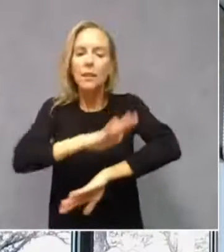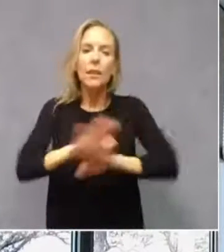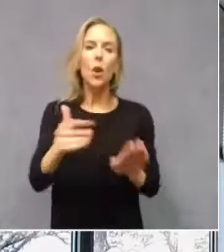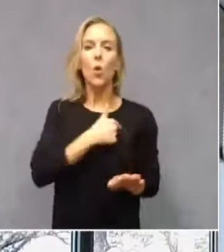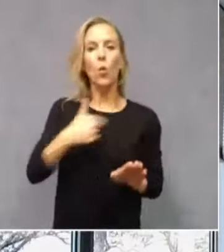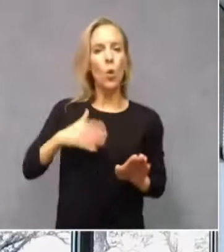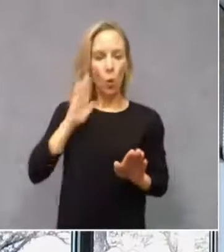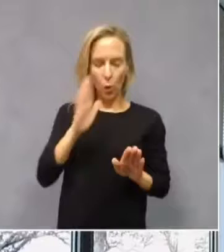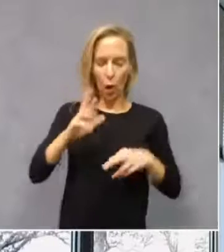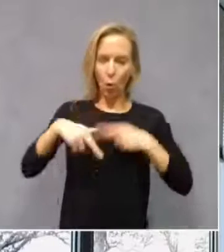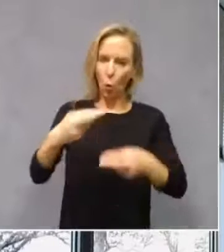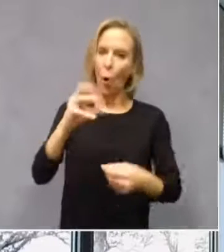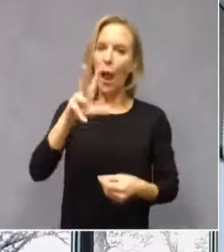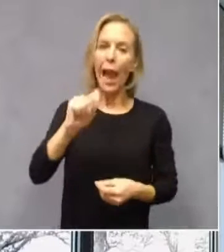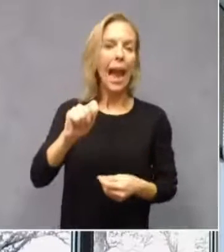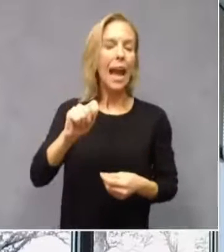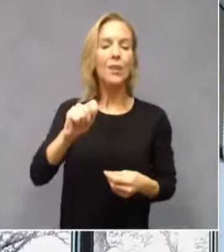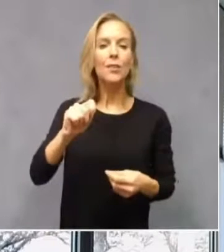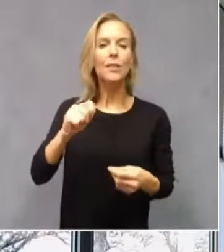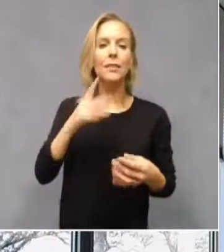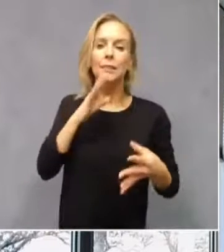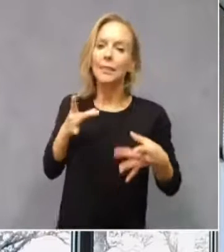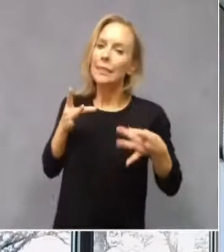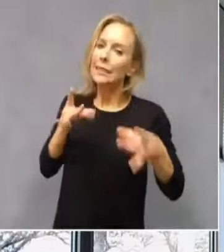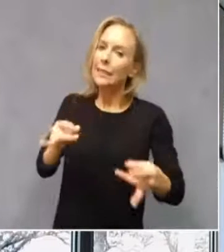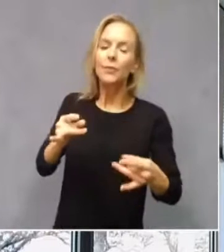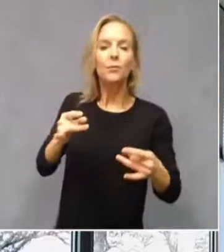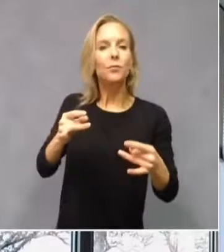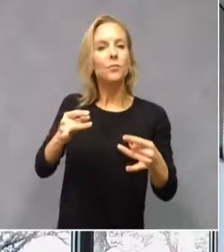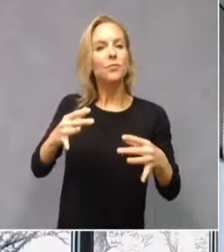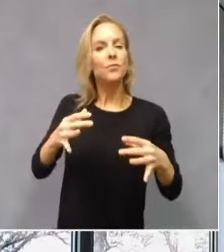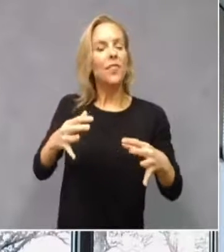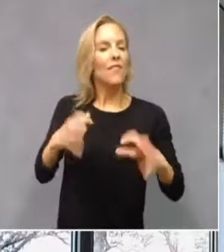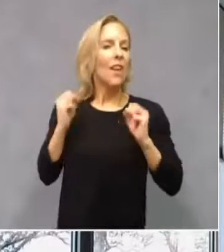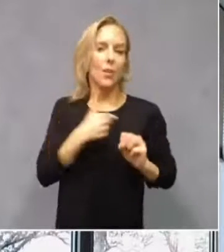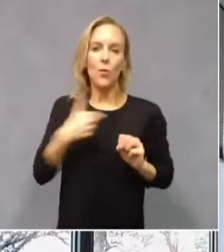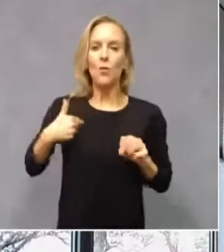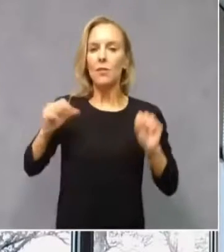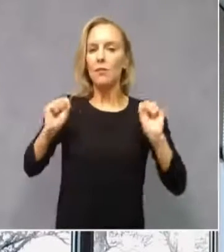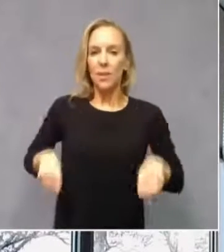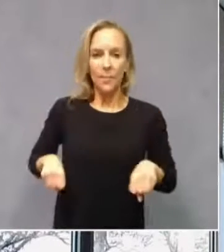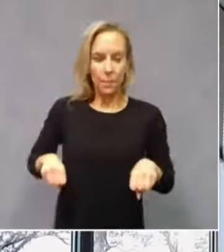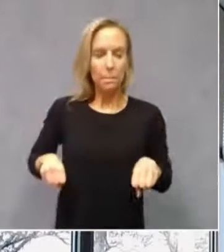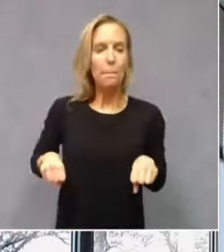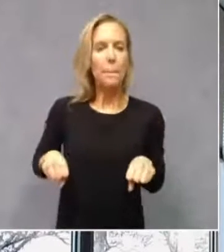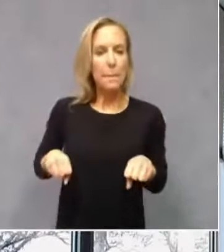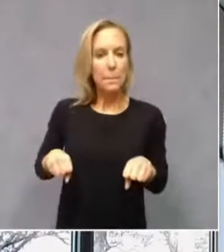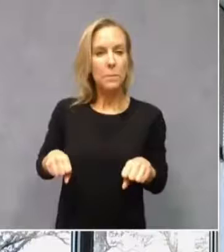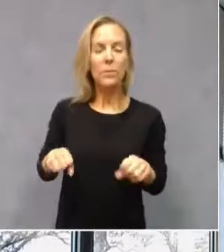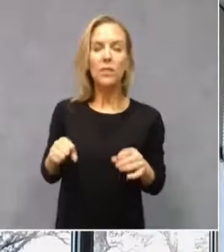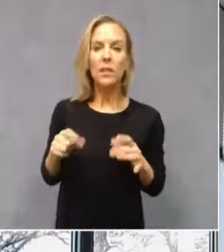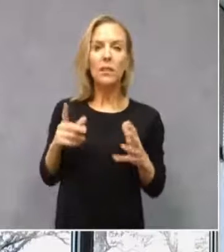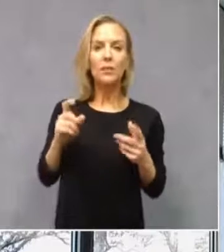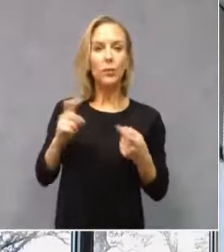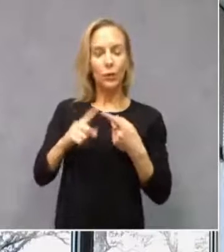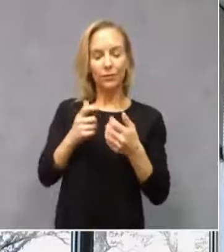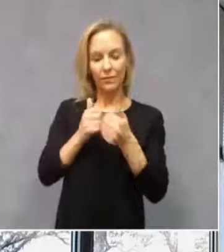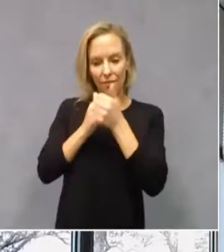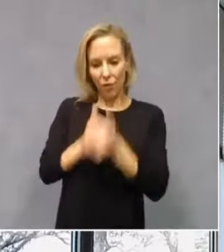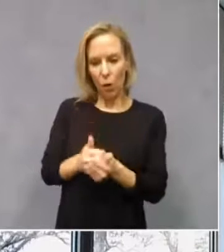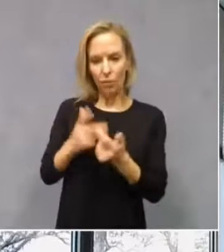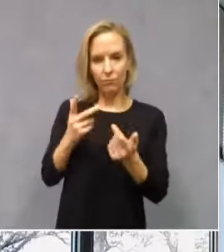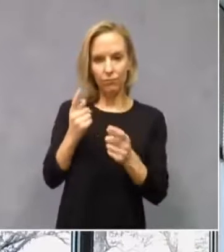out as crisply and cleanly and rapidly as we possibly can in as fair and an equitable manner as